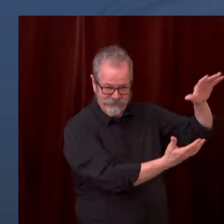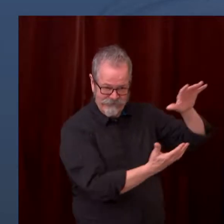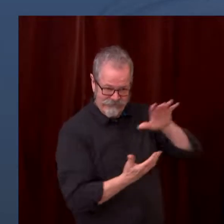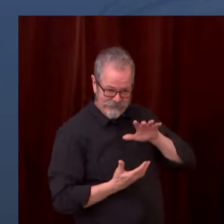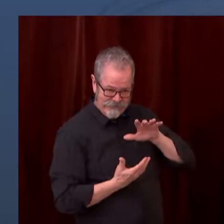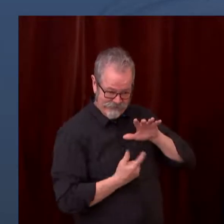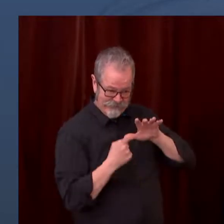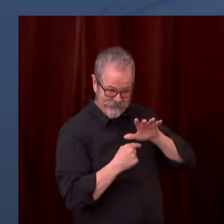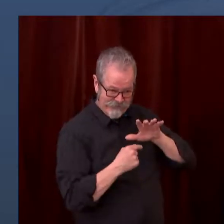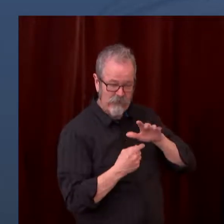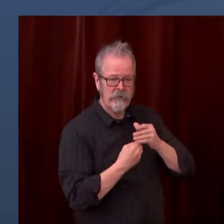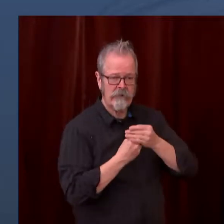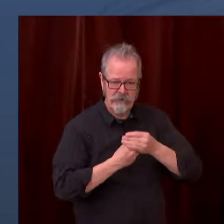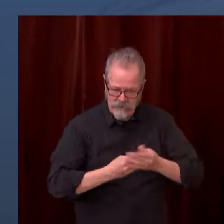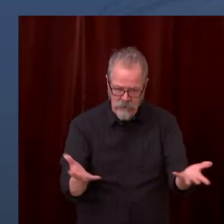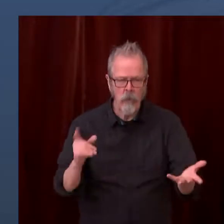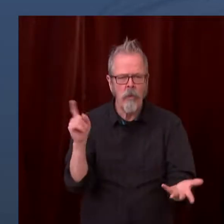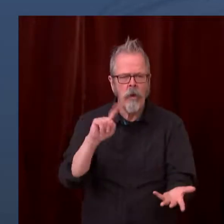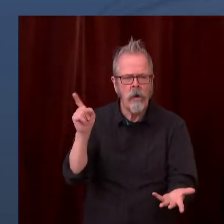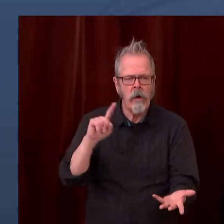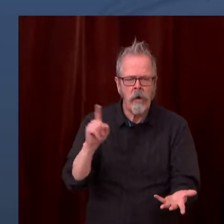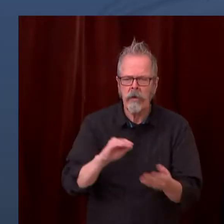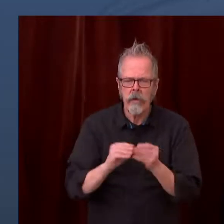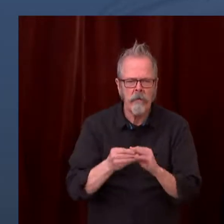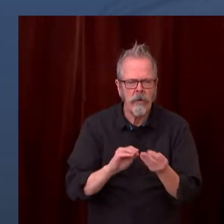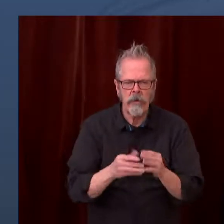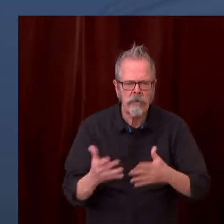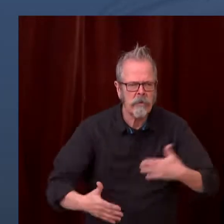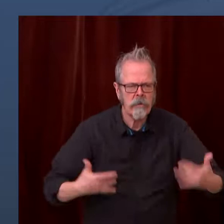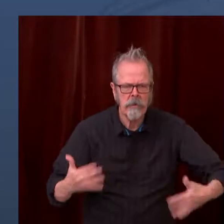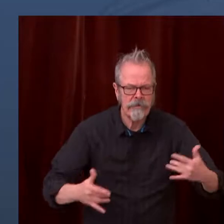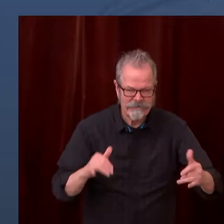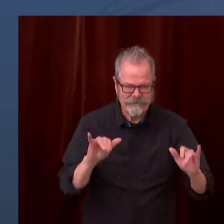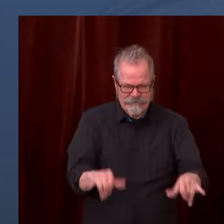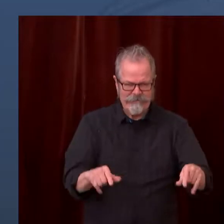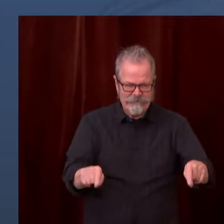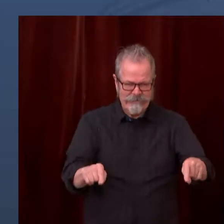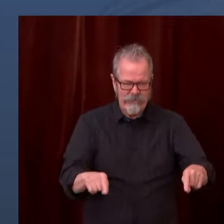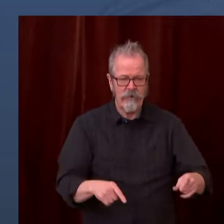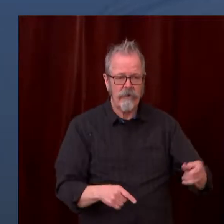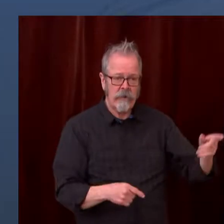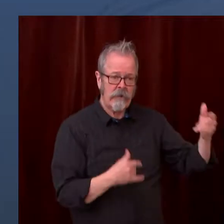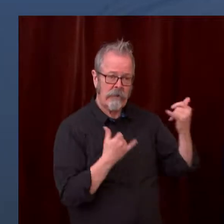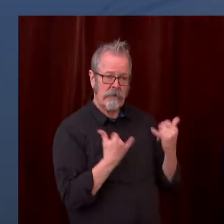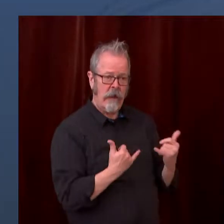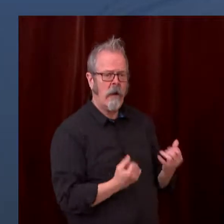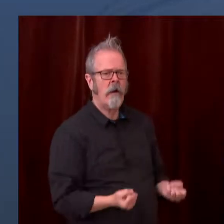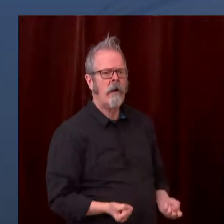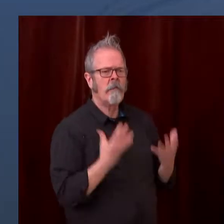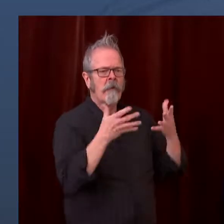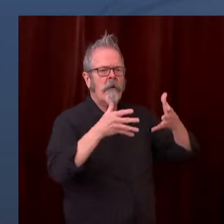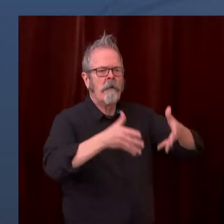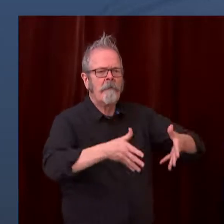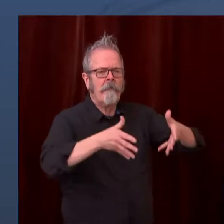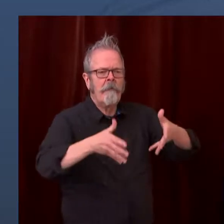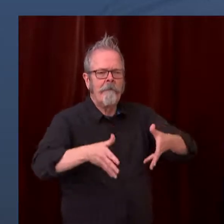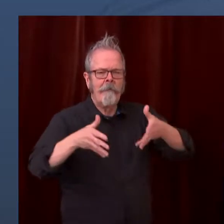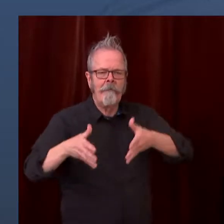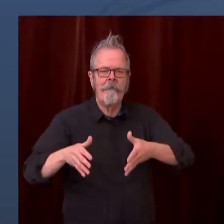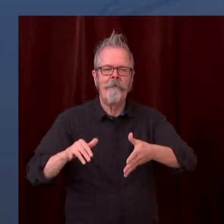changes quickly, and sometimes if you don't grab the appointment immediately, you might get to a dead end. We're working to